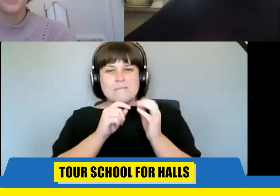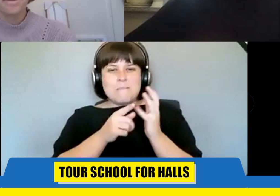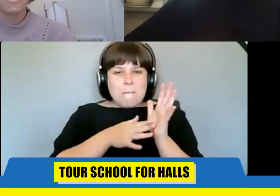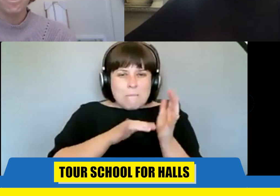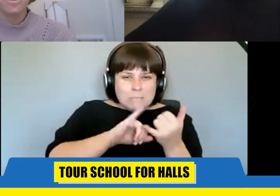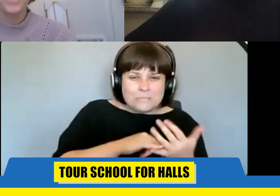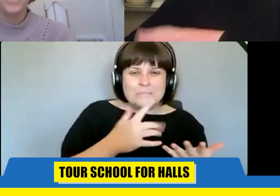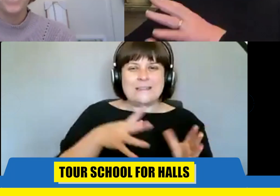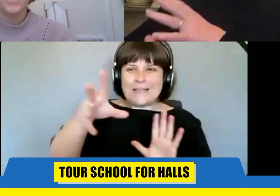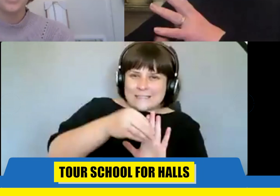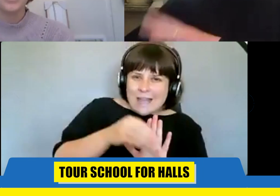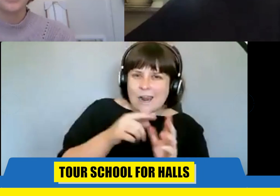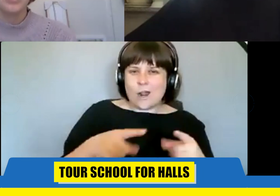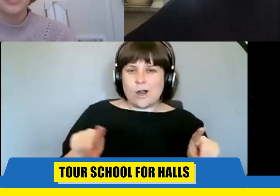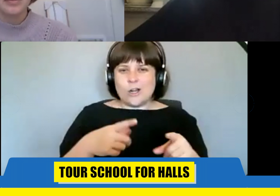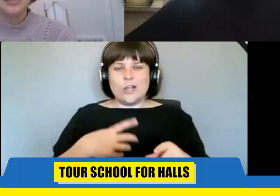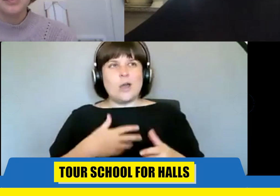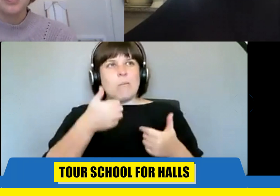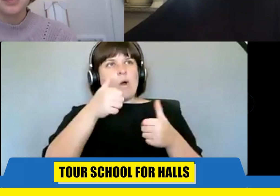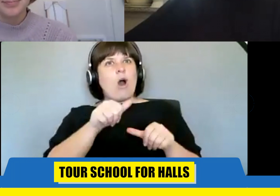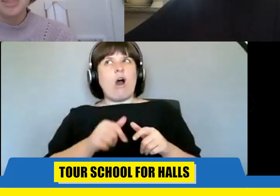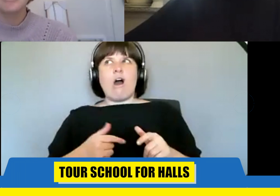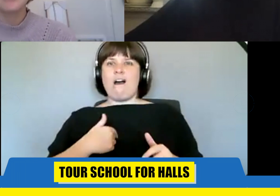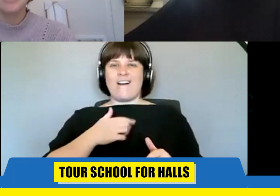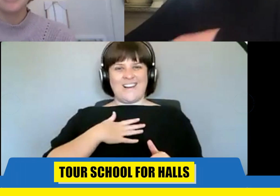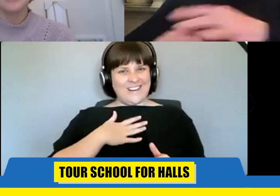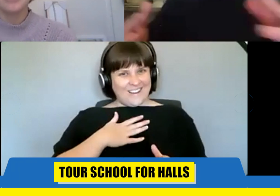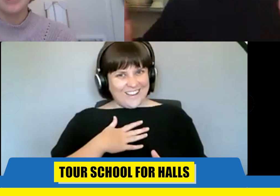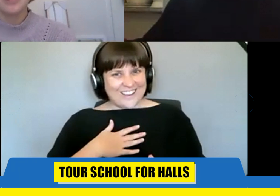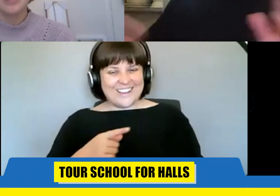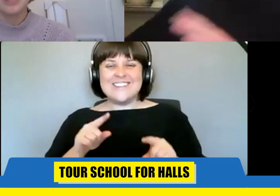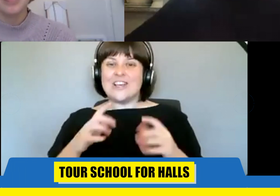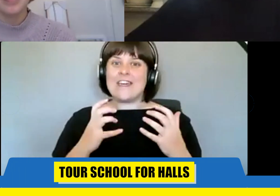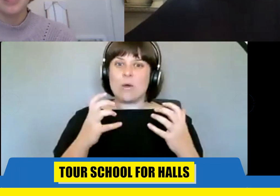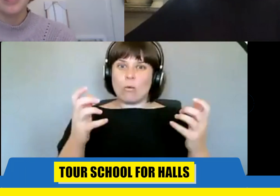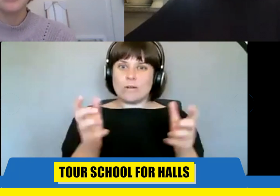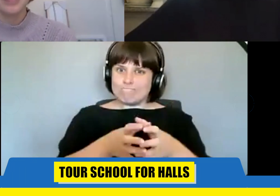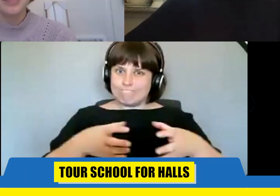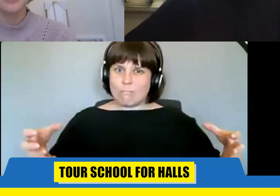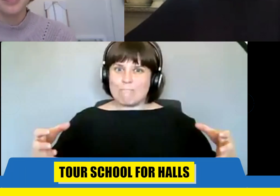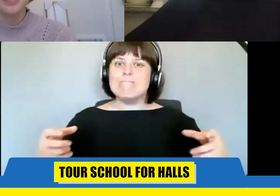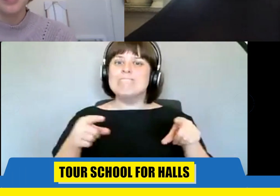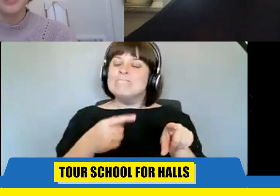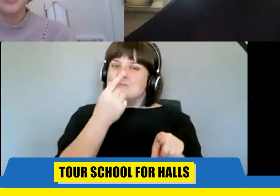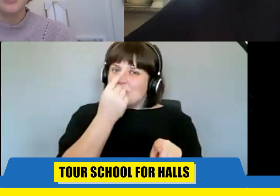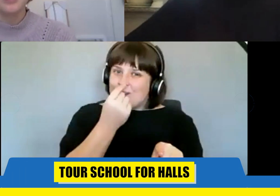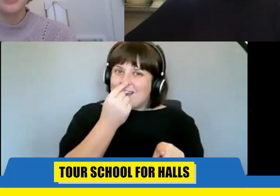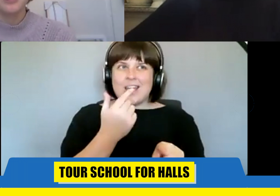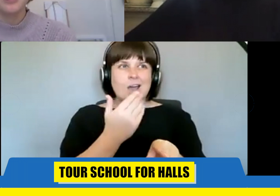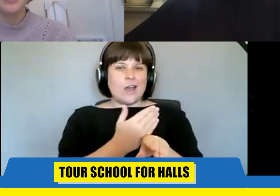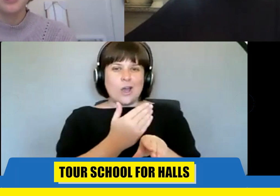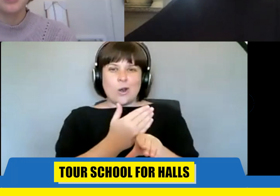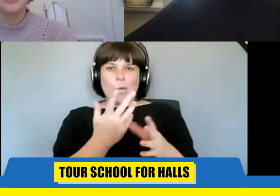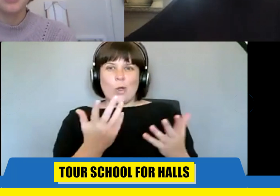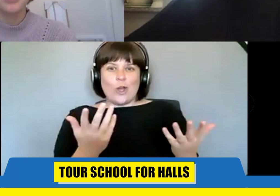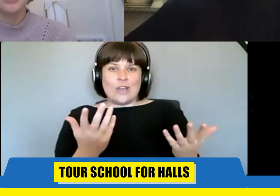concerts, the more they discover they like it. And so their audience has really grown. So it can be, it works in the